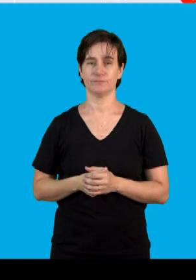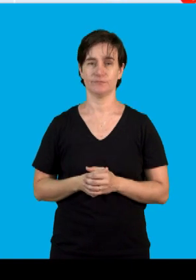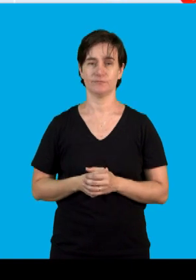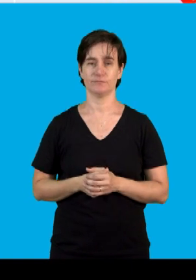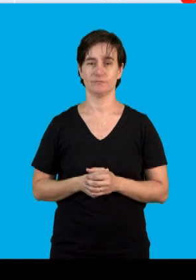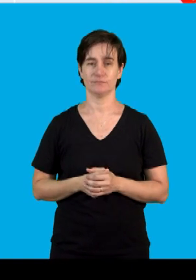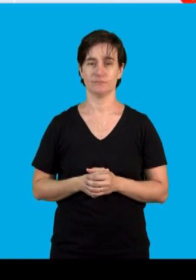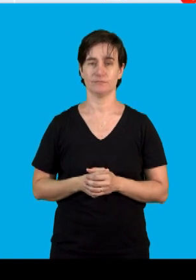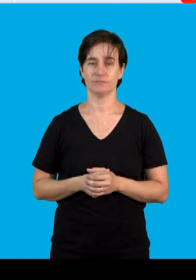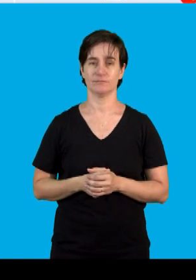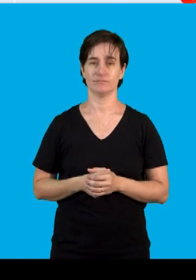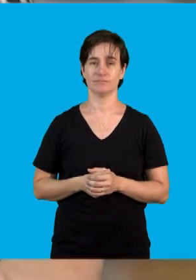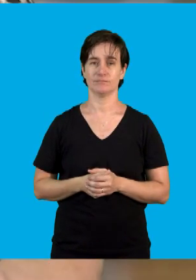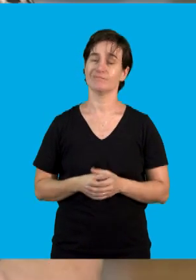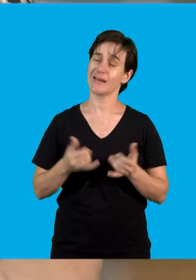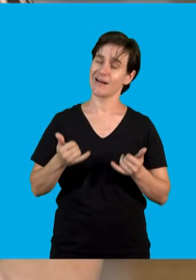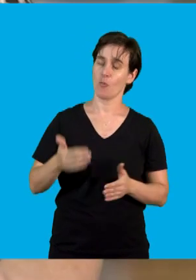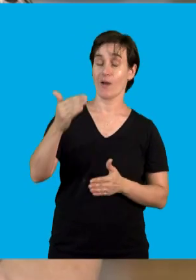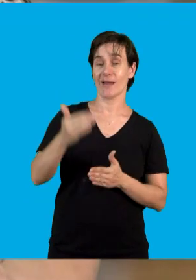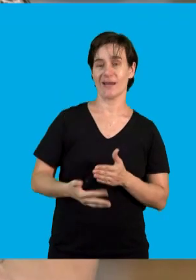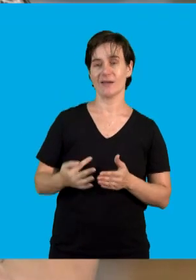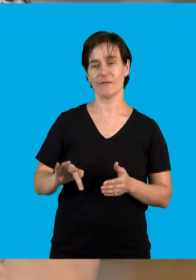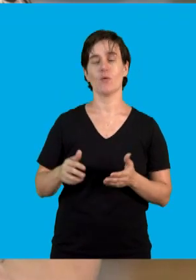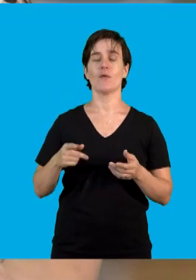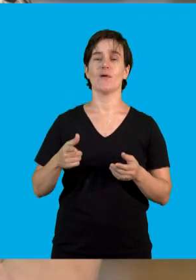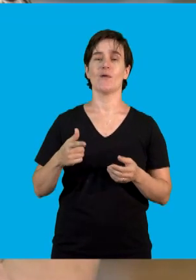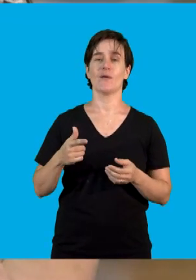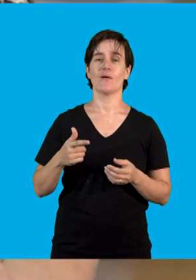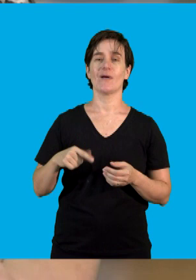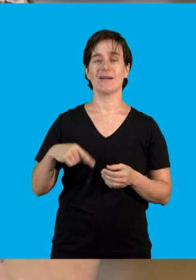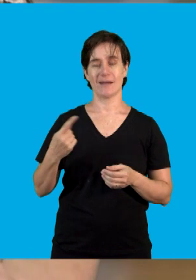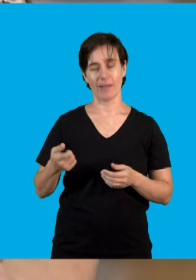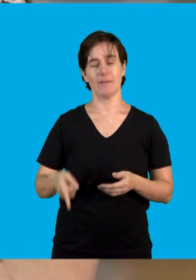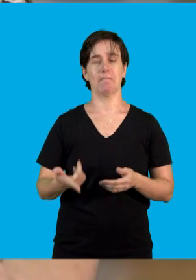3,250. And that brings us at the end of yet